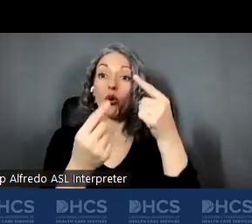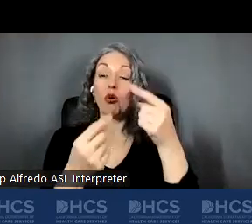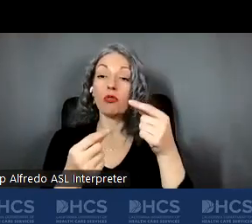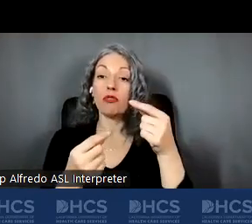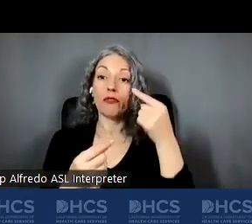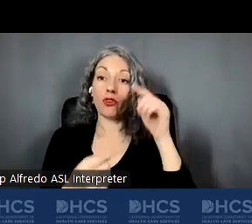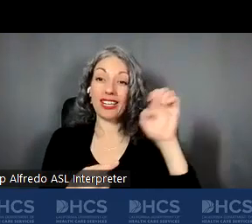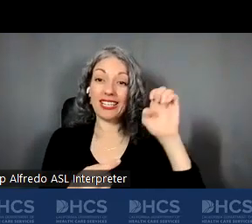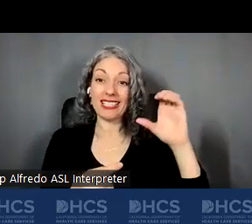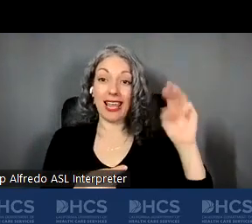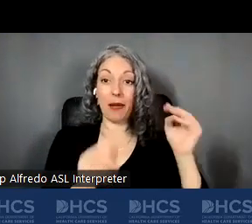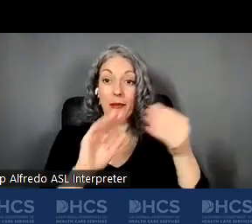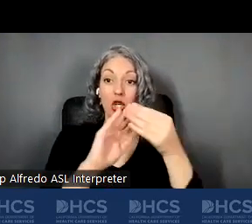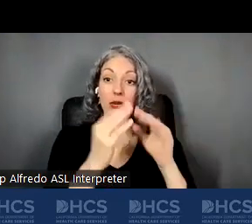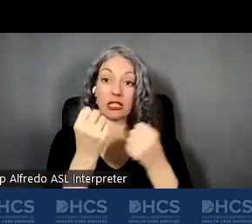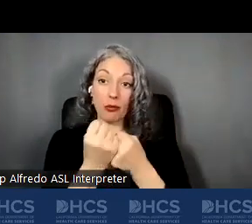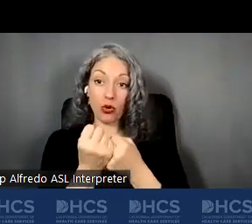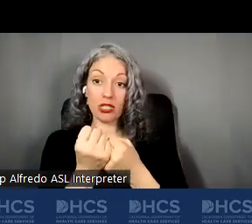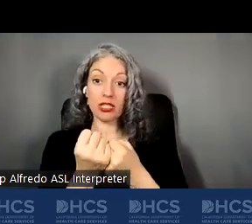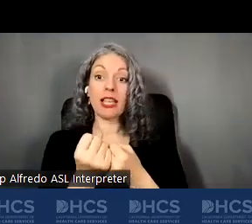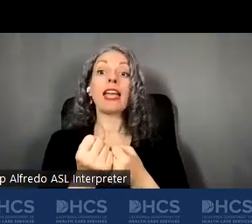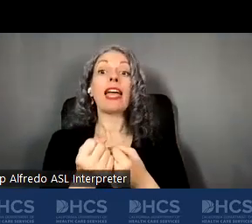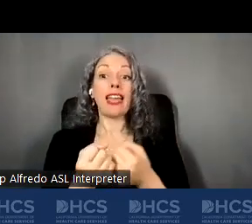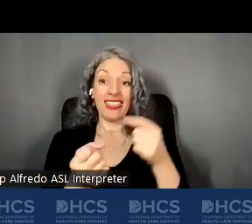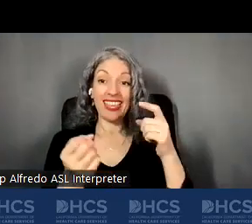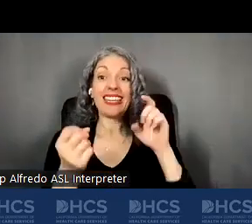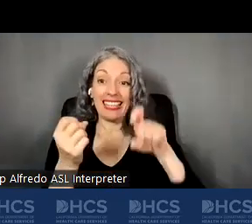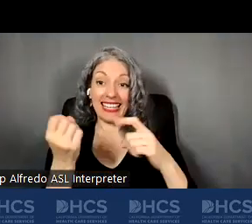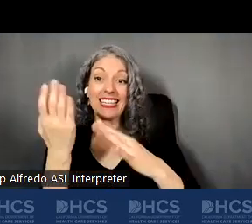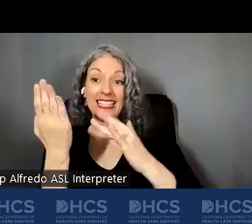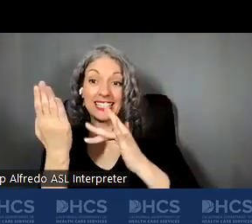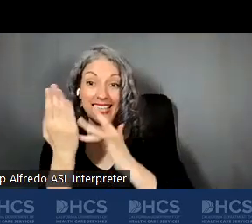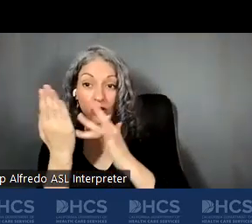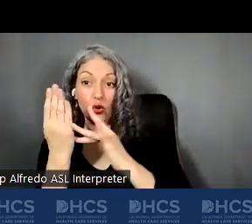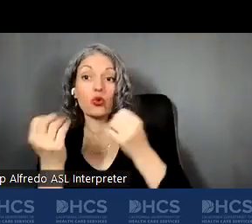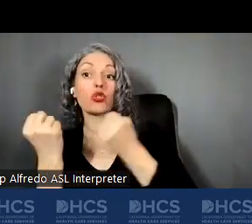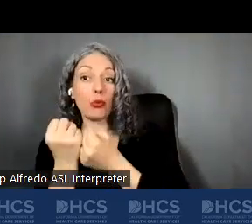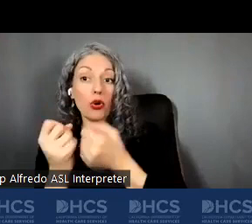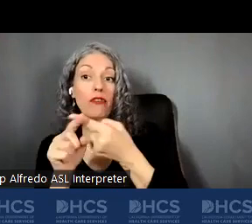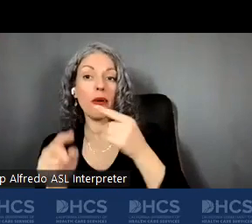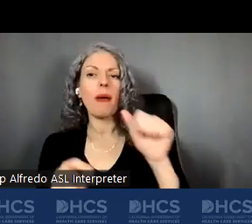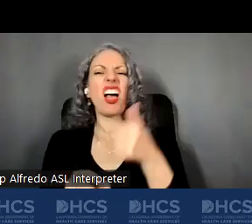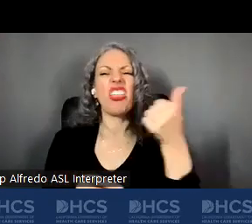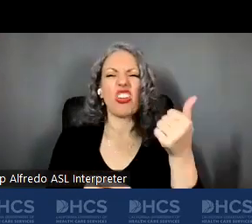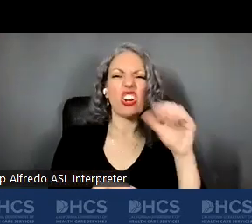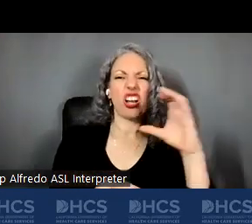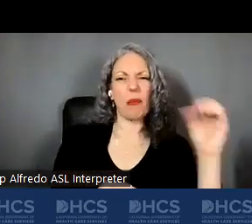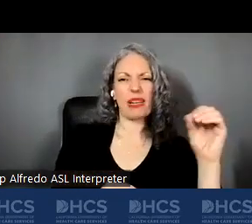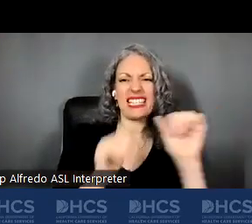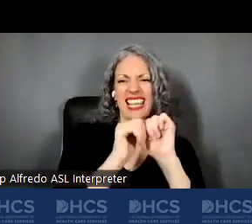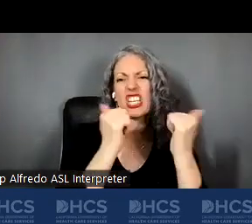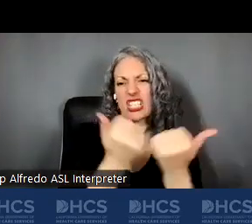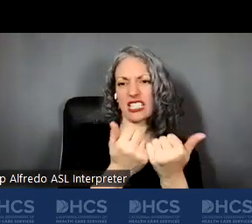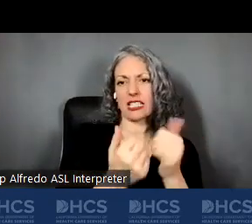community supports, and where they need that hands-on technical assistance support from vendors. So DHCS